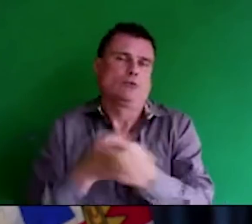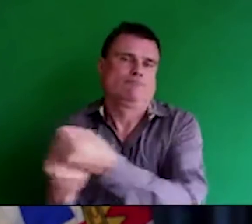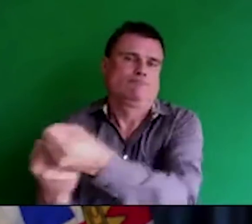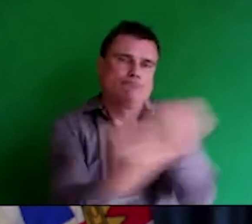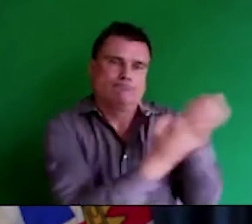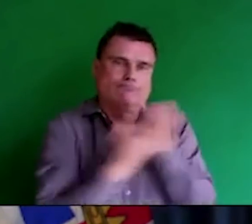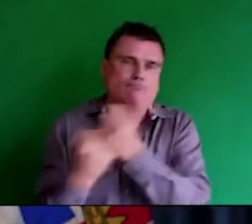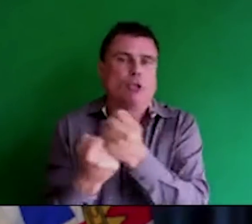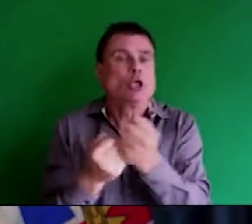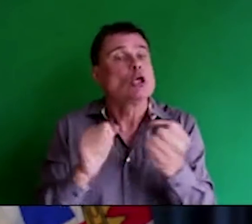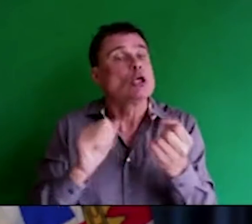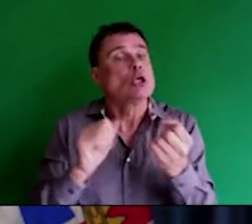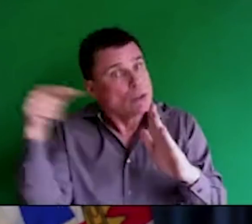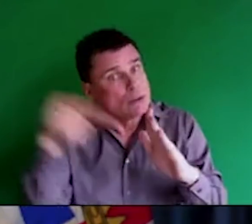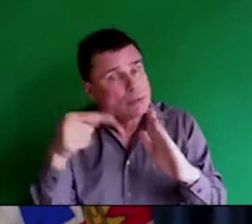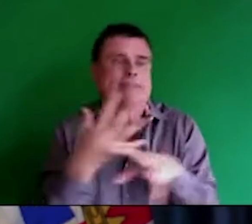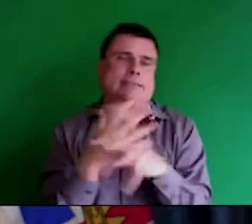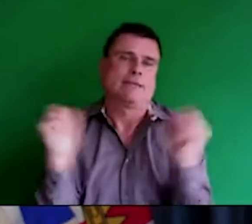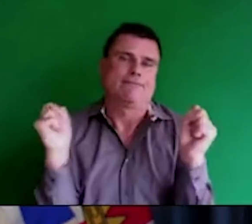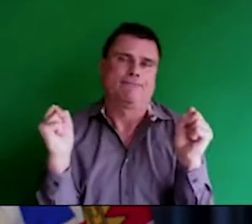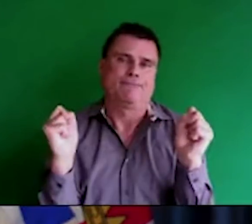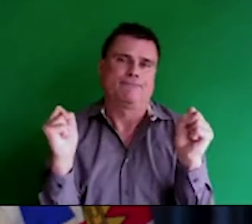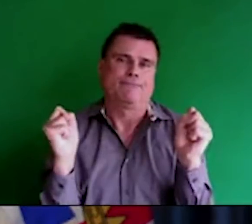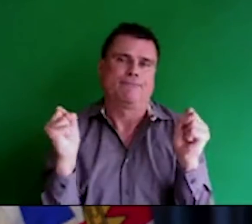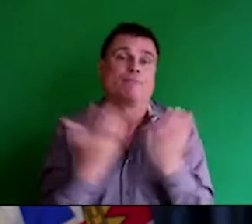any questions anyone may have.